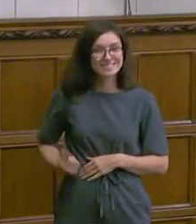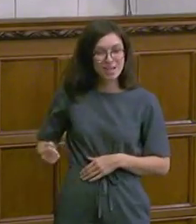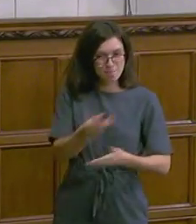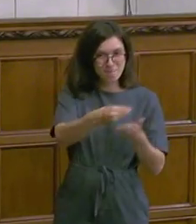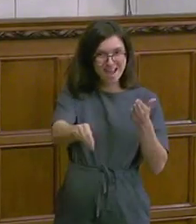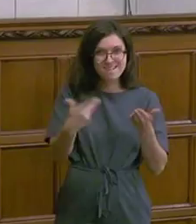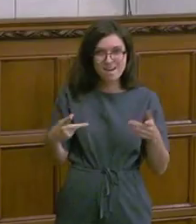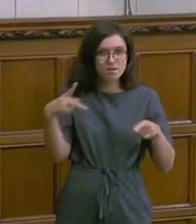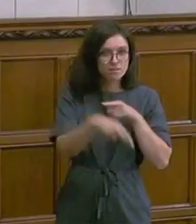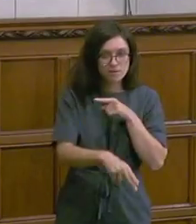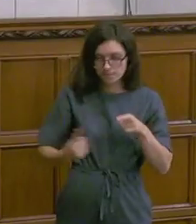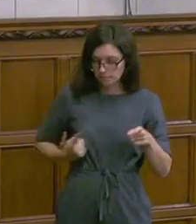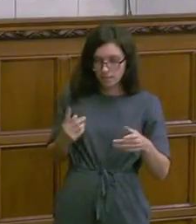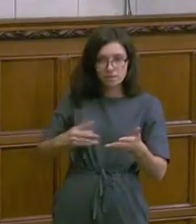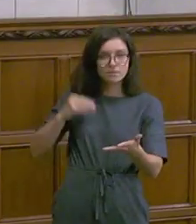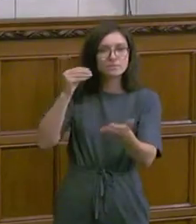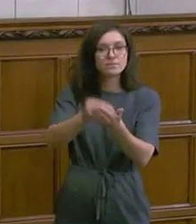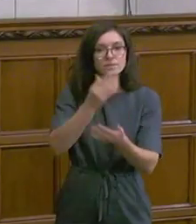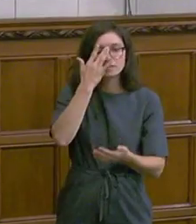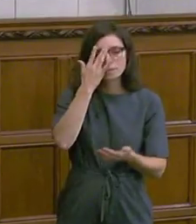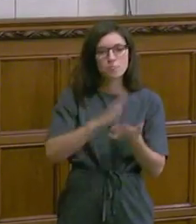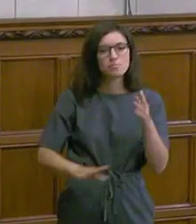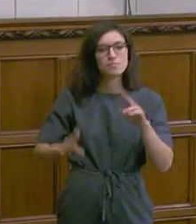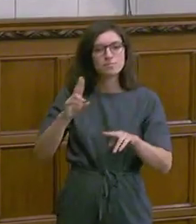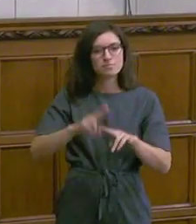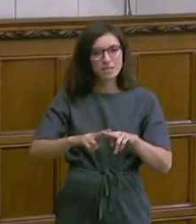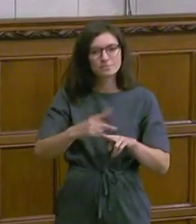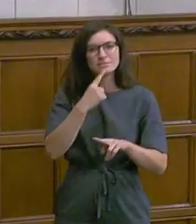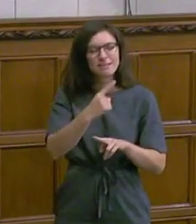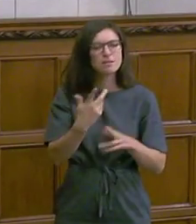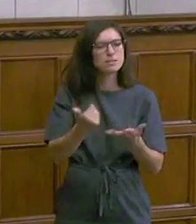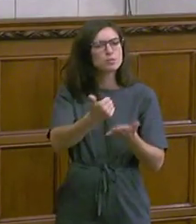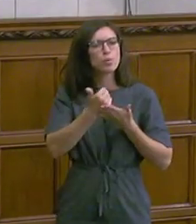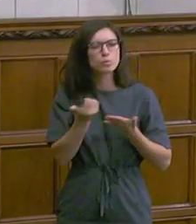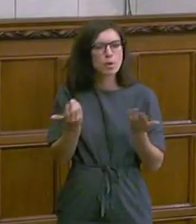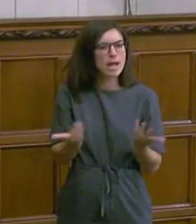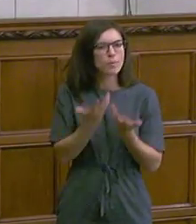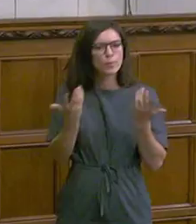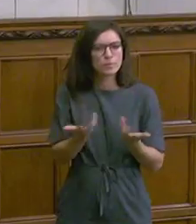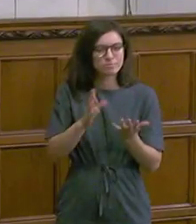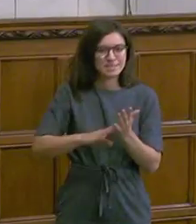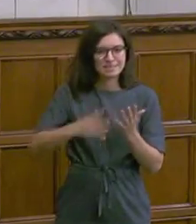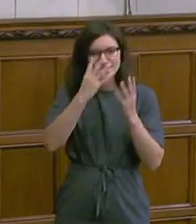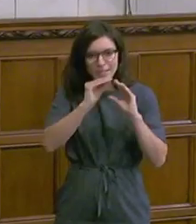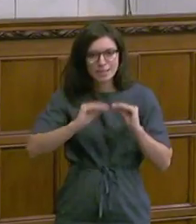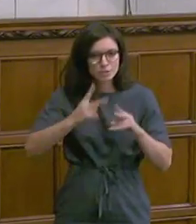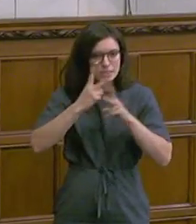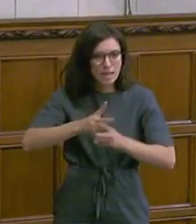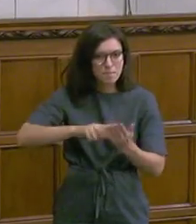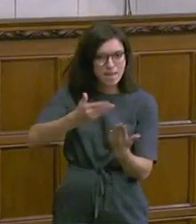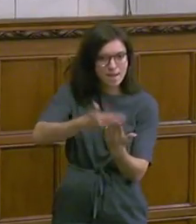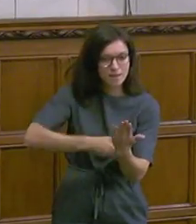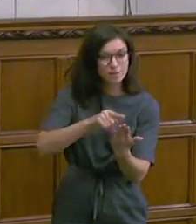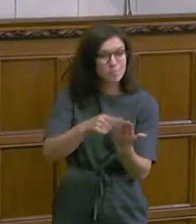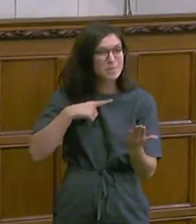Parents have told me that often support only comes with an education healthcare plan. Yet, as we've heard, most deaf children do not